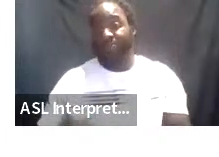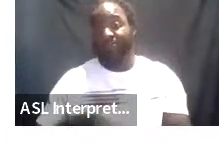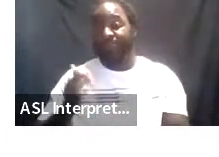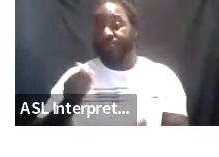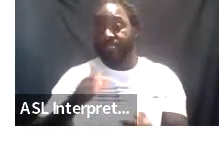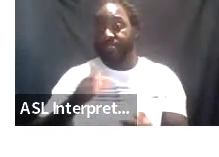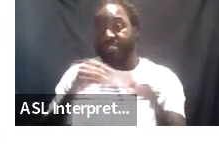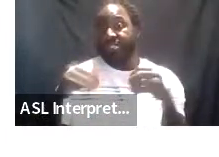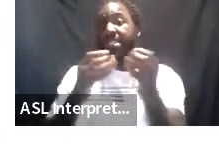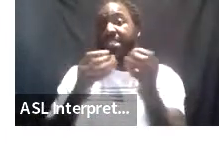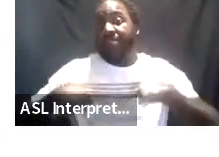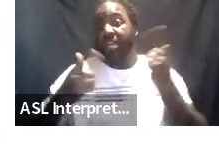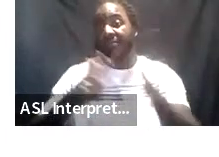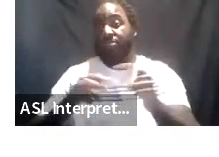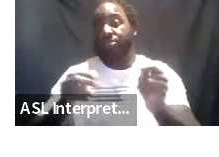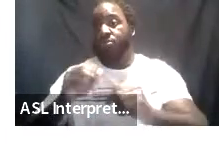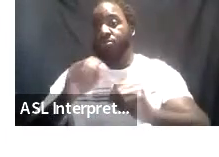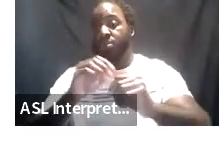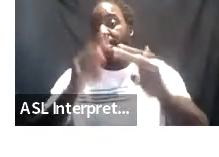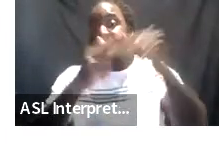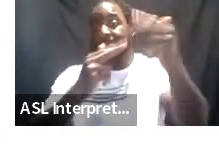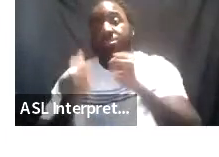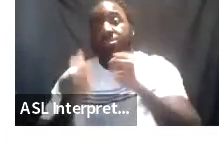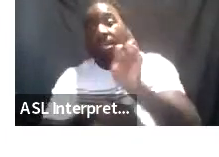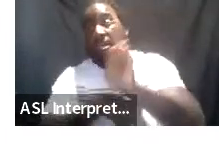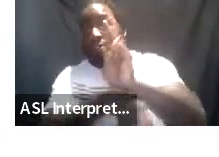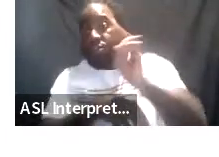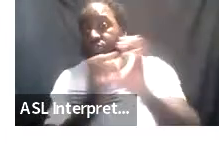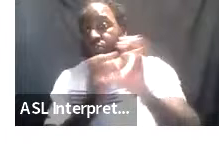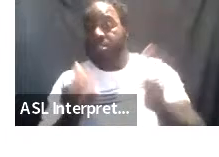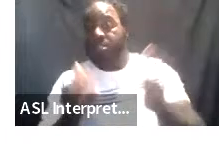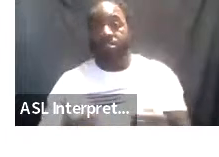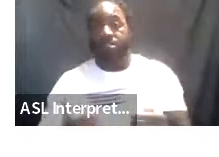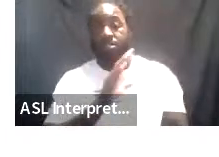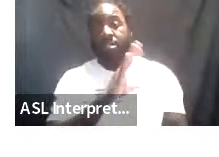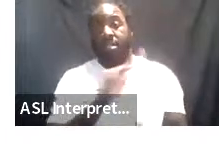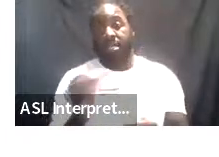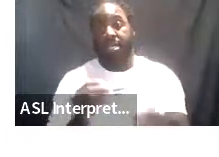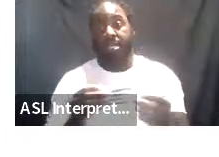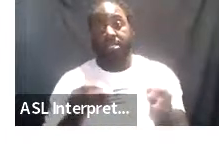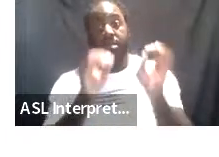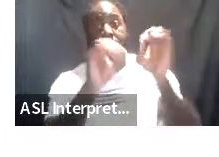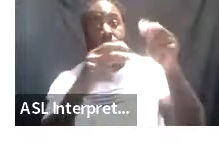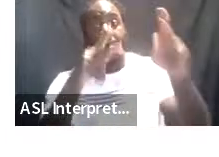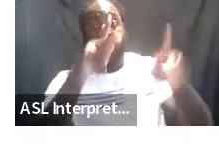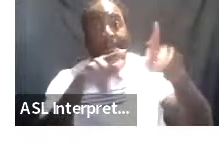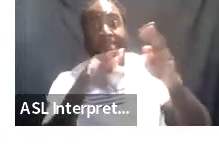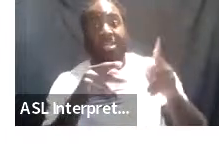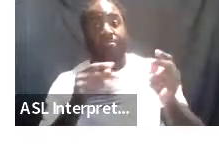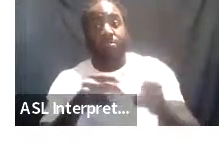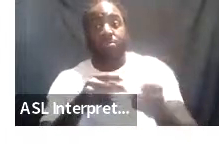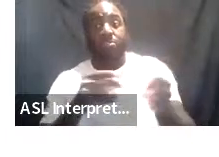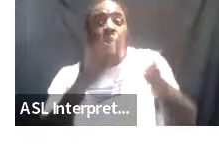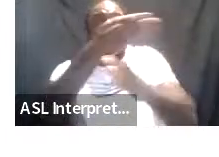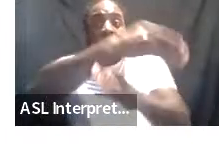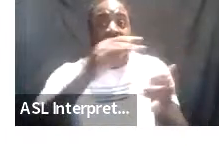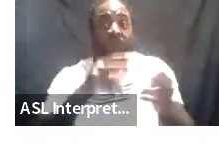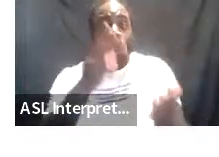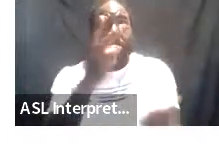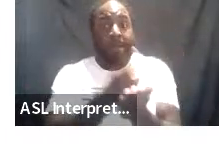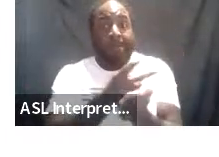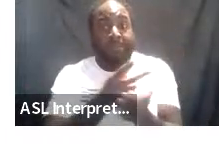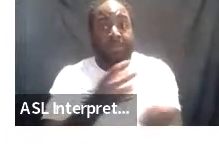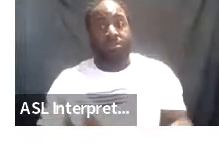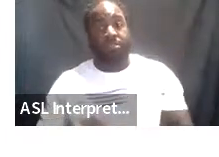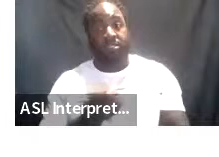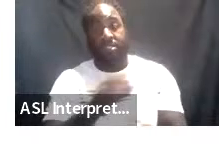buildings. We want to elevate people over parking and reduce or eliminate unnecessary parking requirements